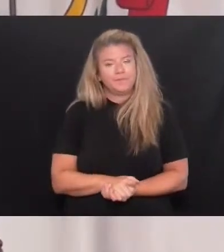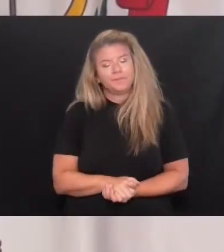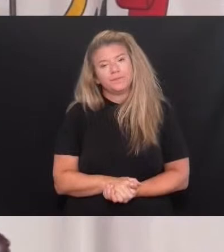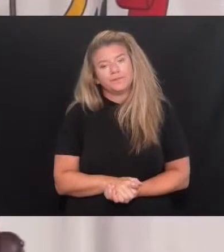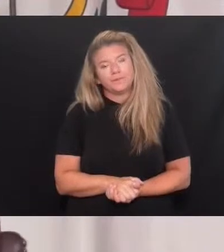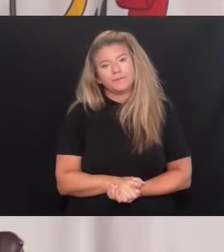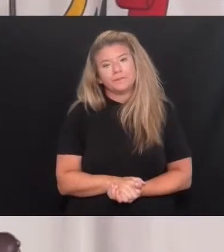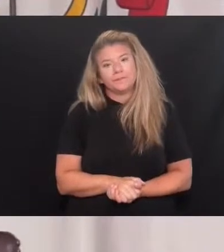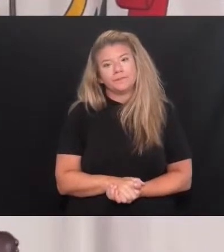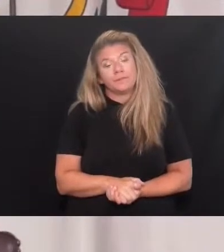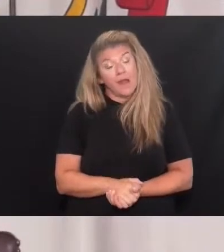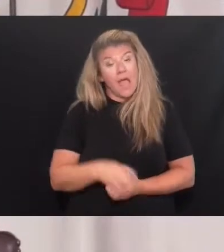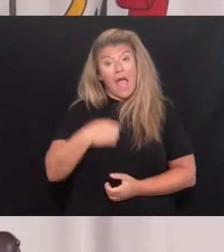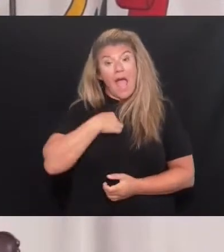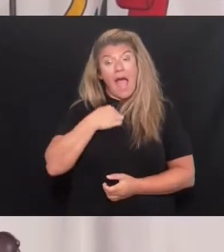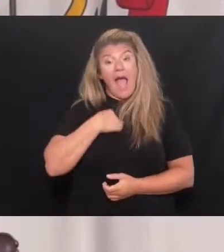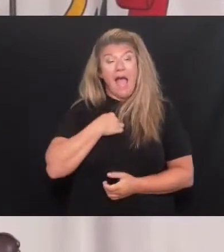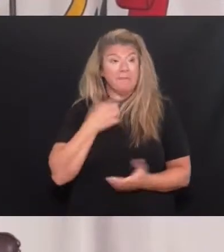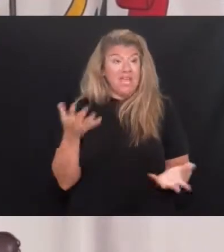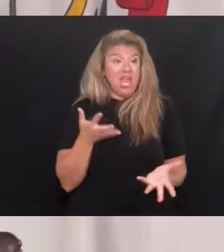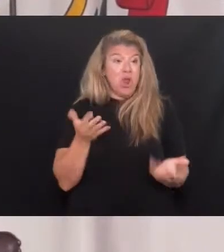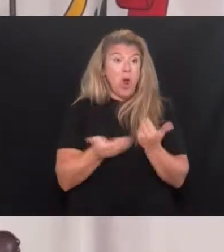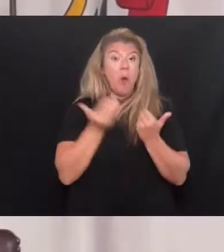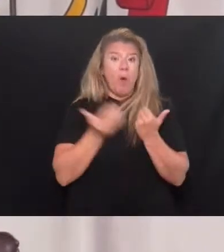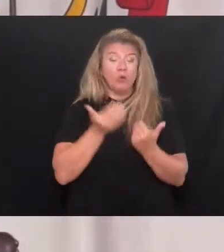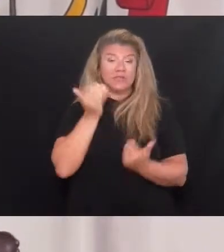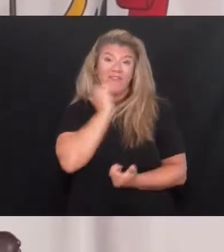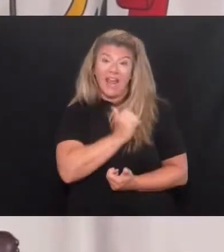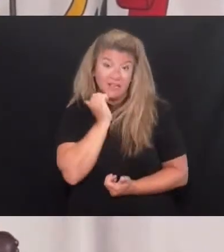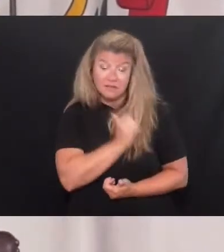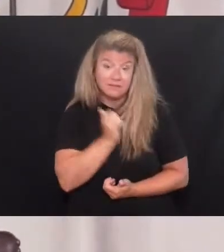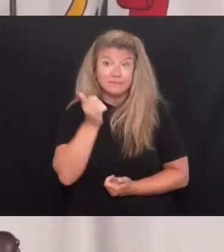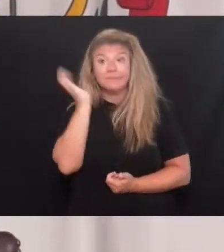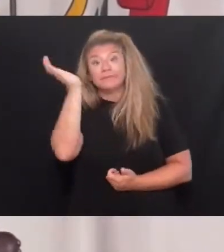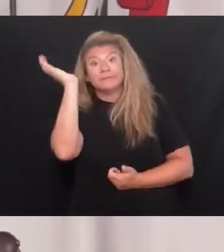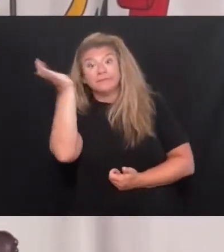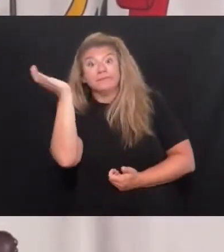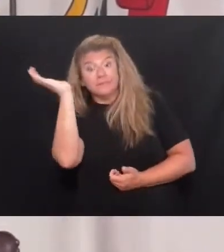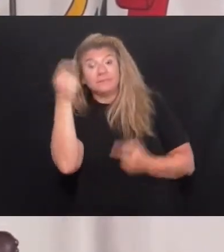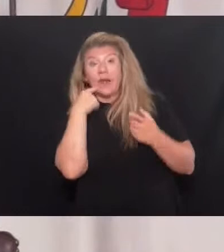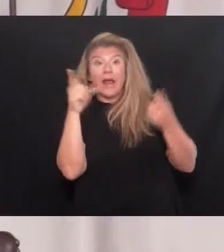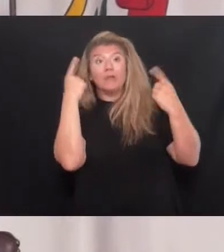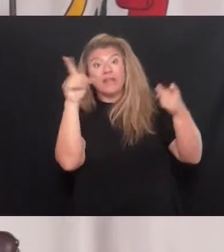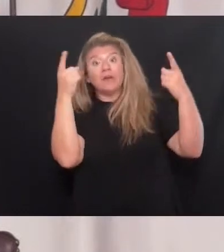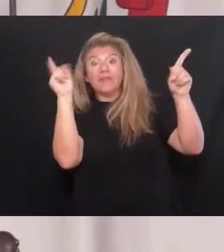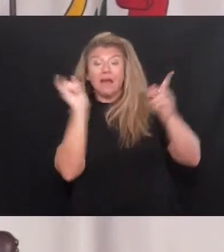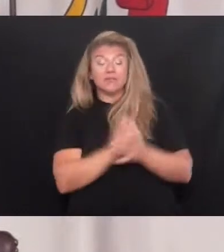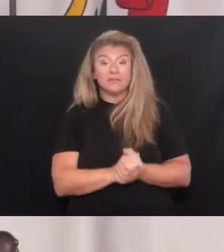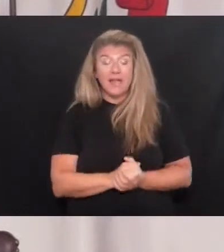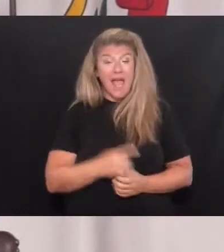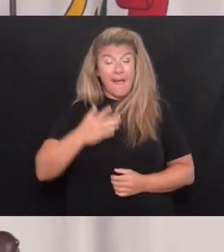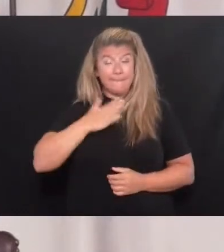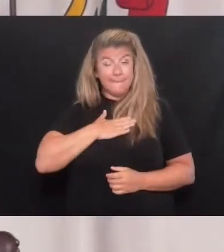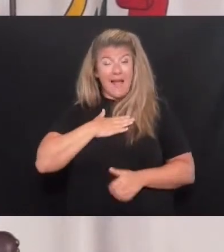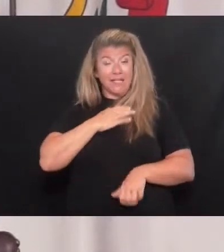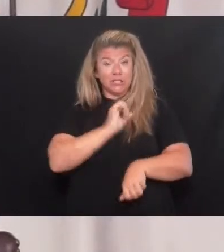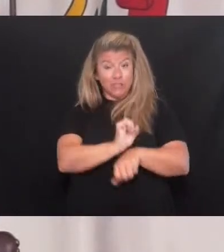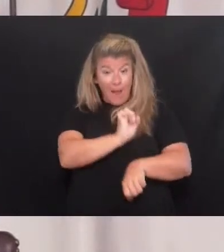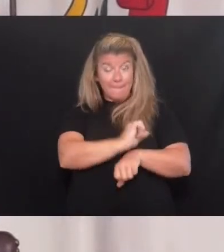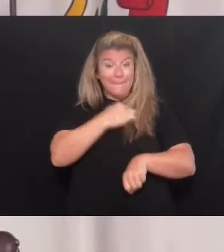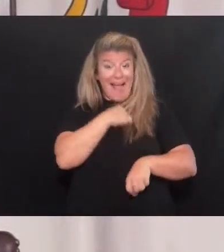You know, I'm on here every day, just about, well, every other day. And what I do is